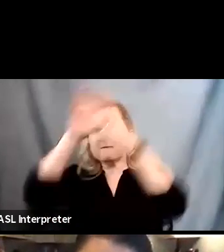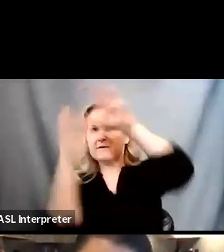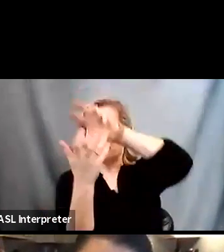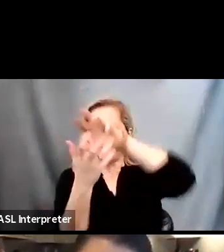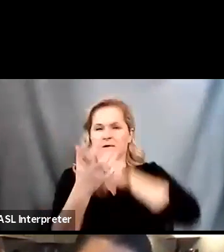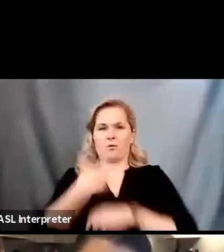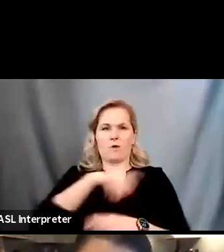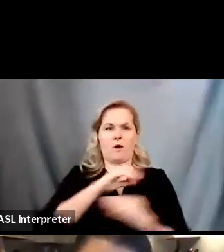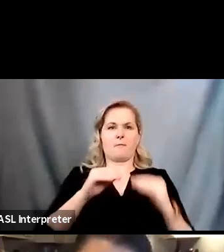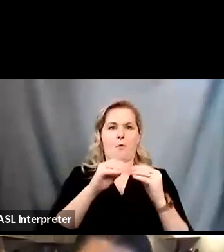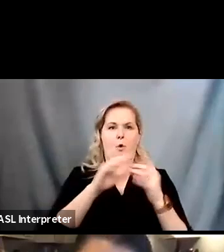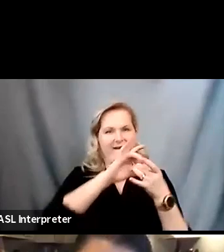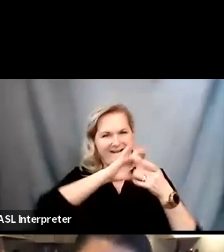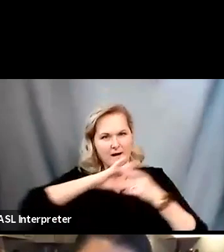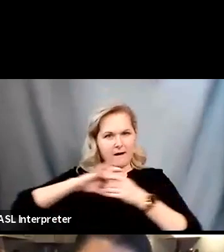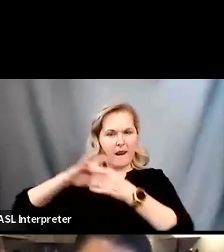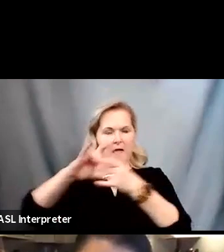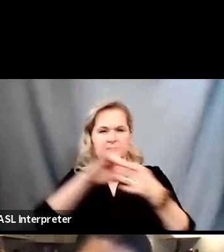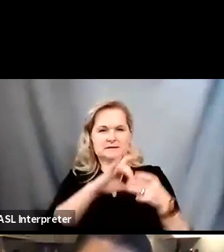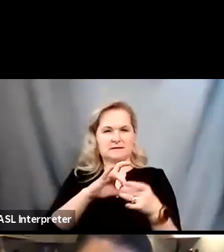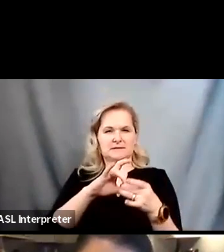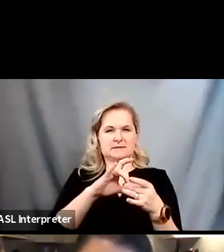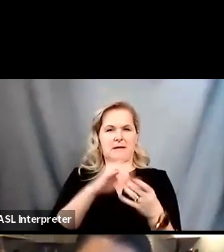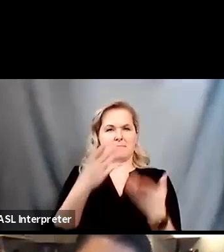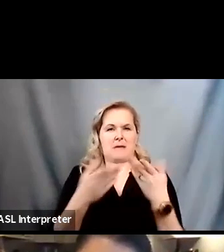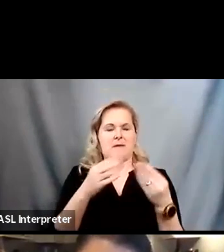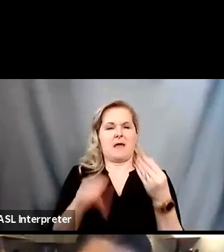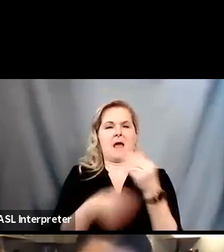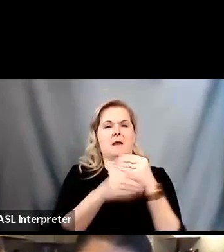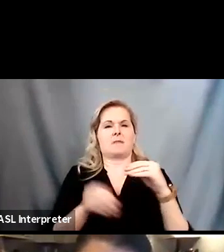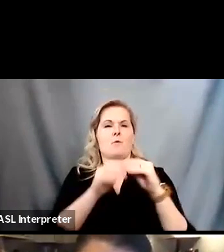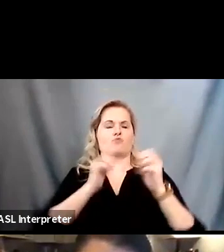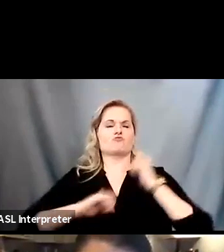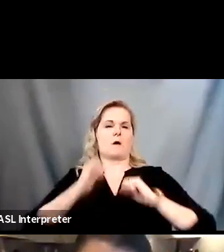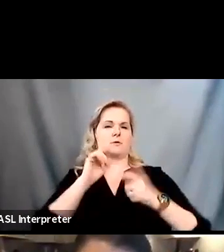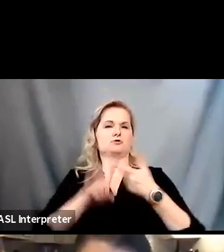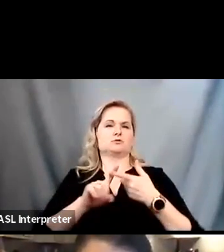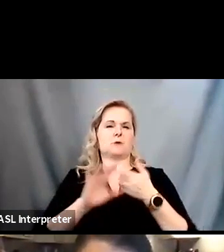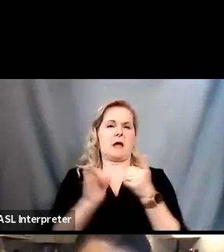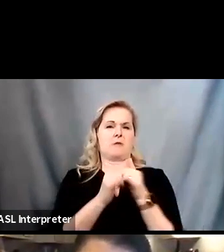more or dramatizing the way that we're interconnected?